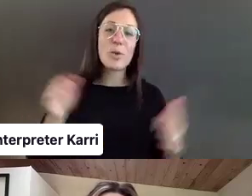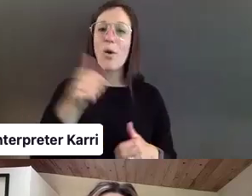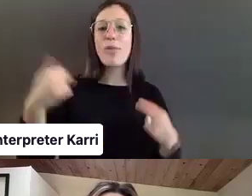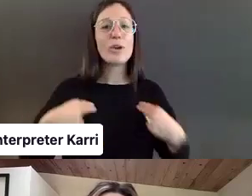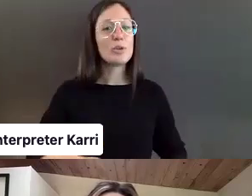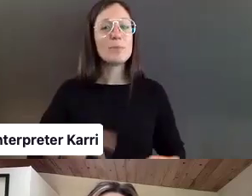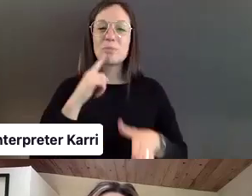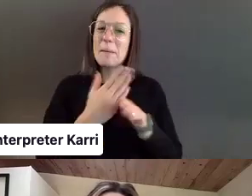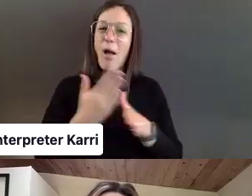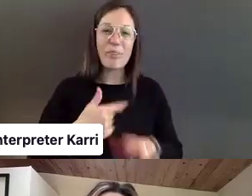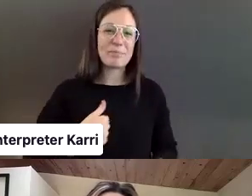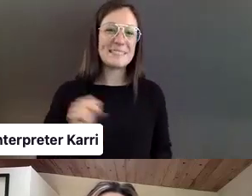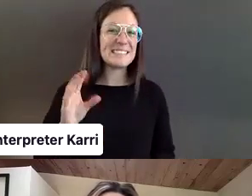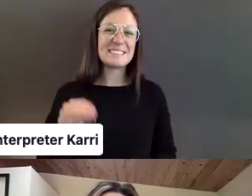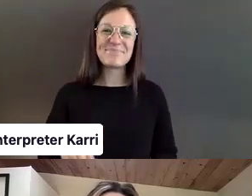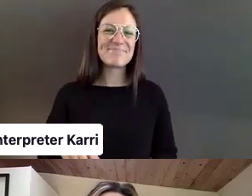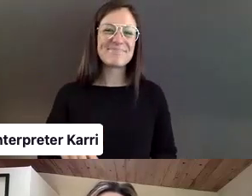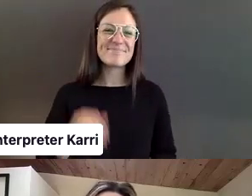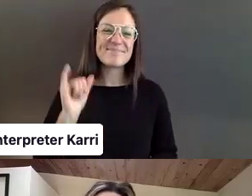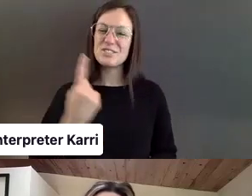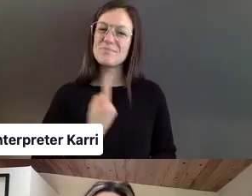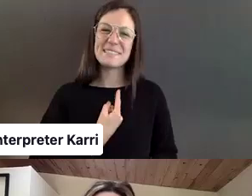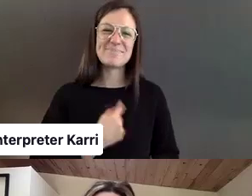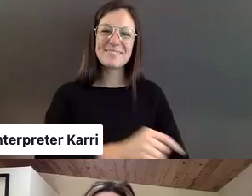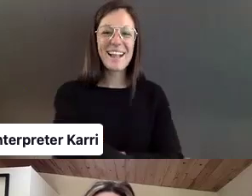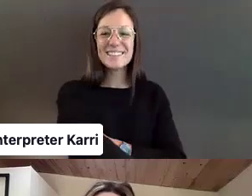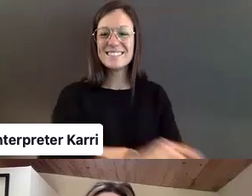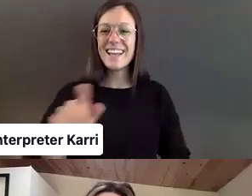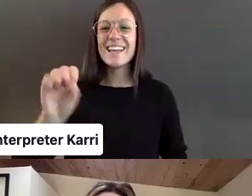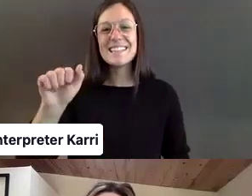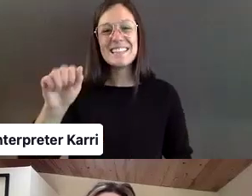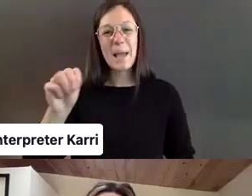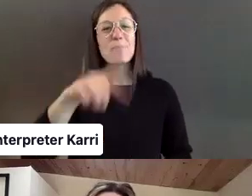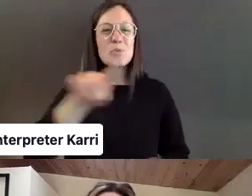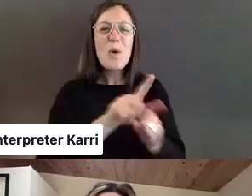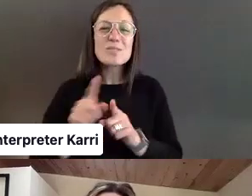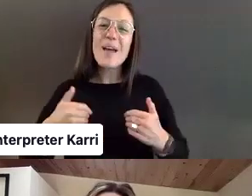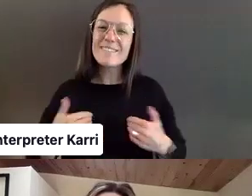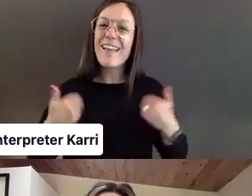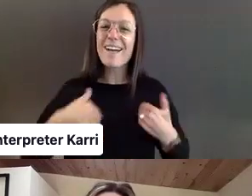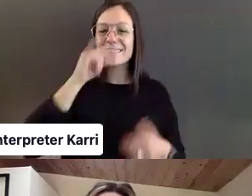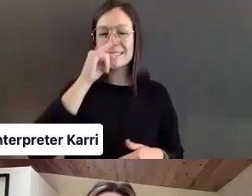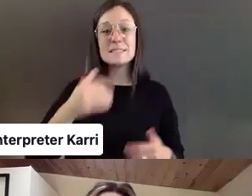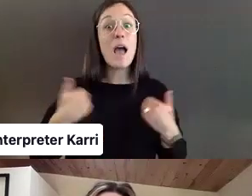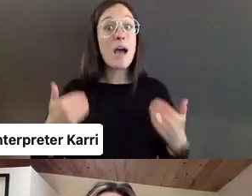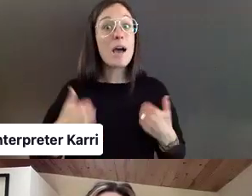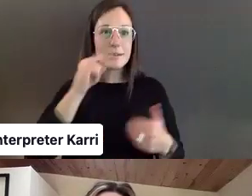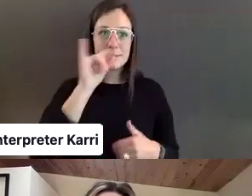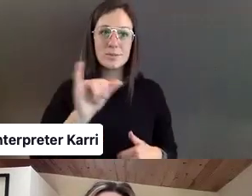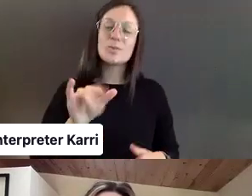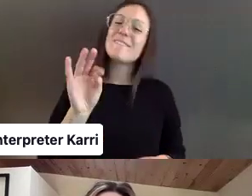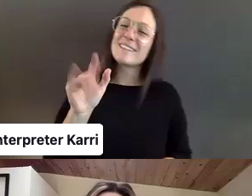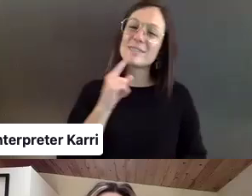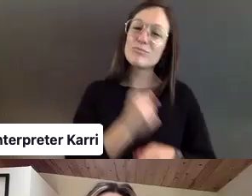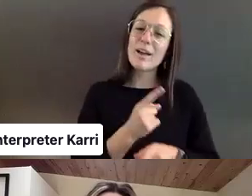me though. So that's just me. You guys both also have littles, like really little. True.